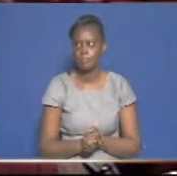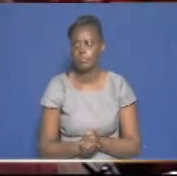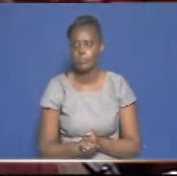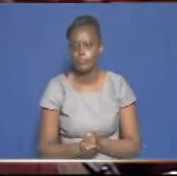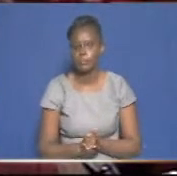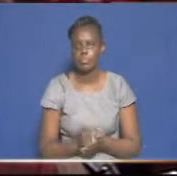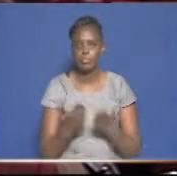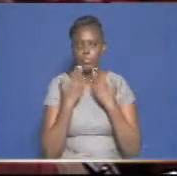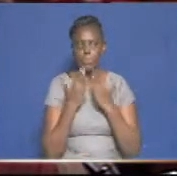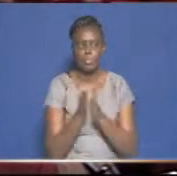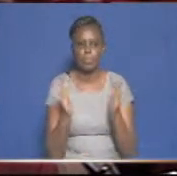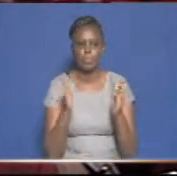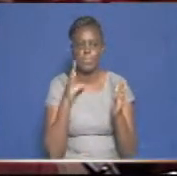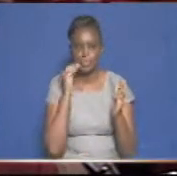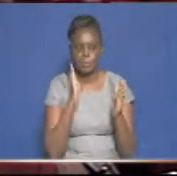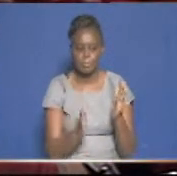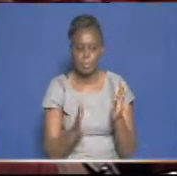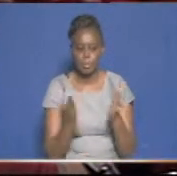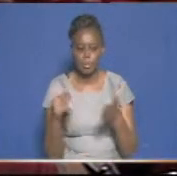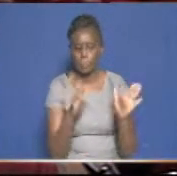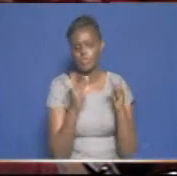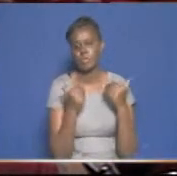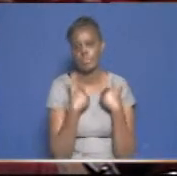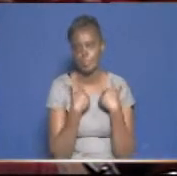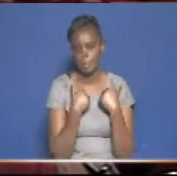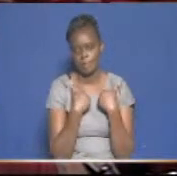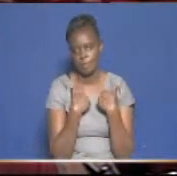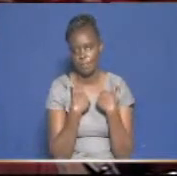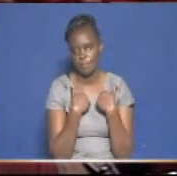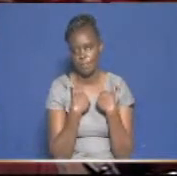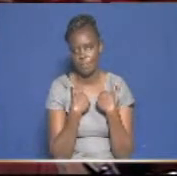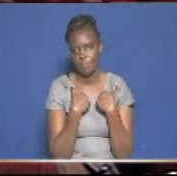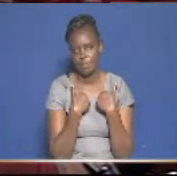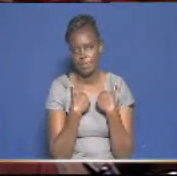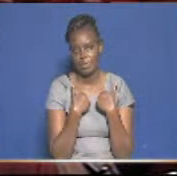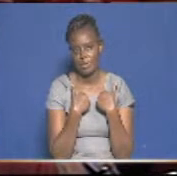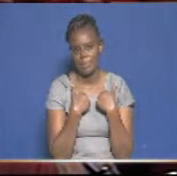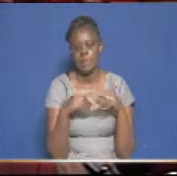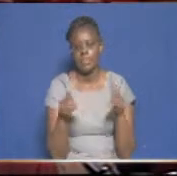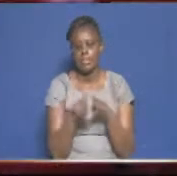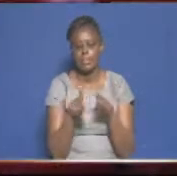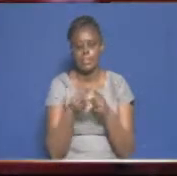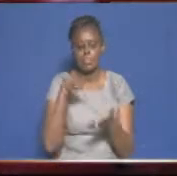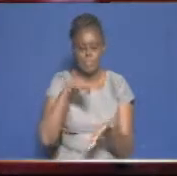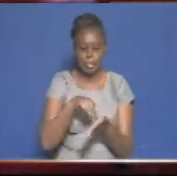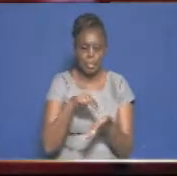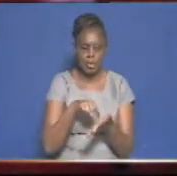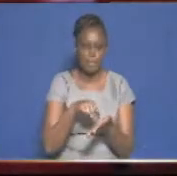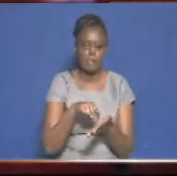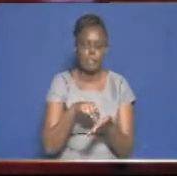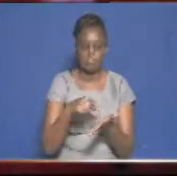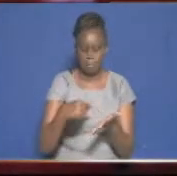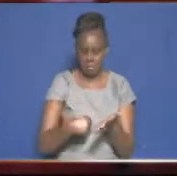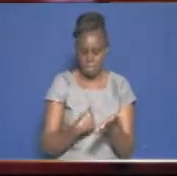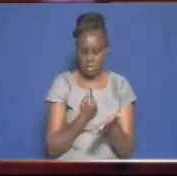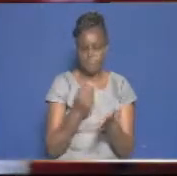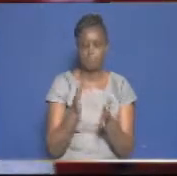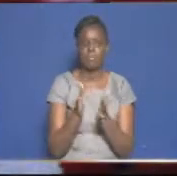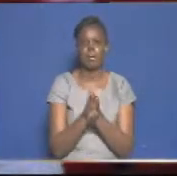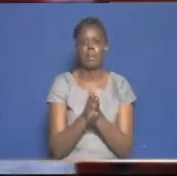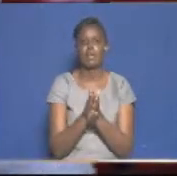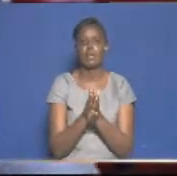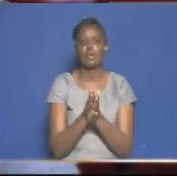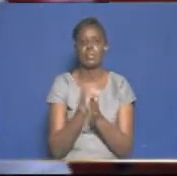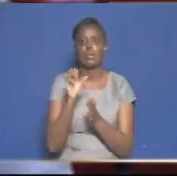Thank you very much, Mr. Speaker, for this opportunity. I also rise on behalf of myself and